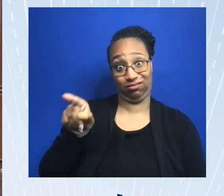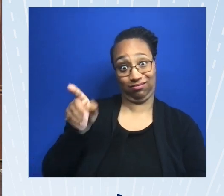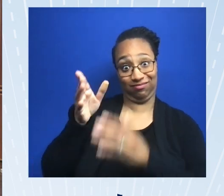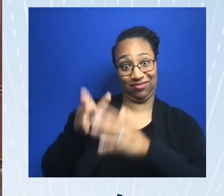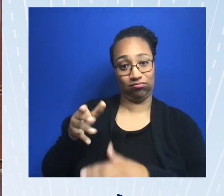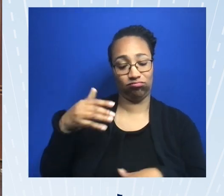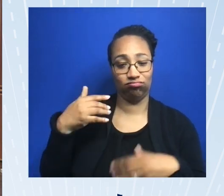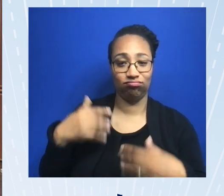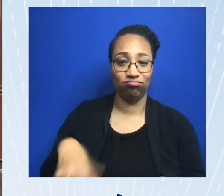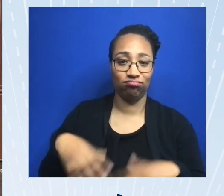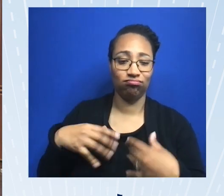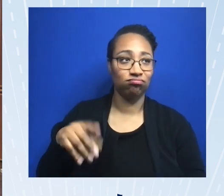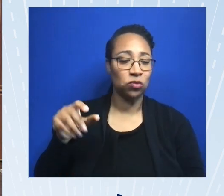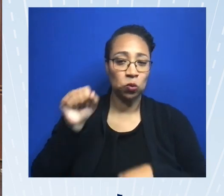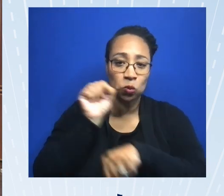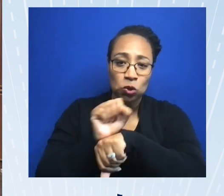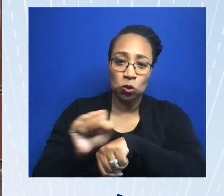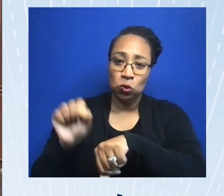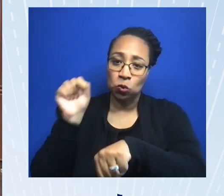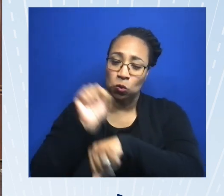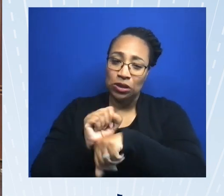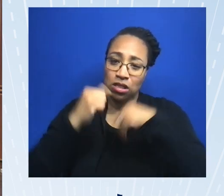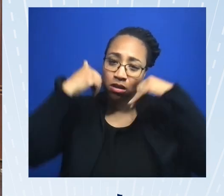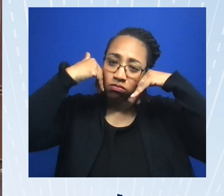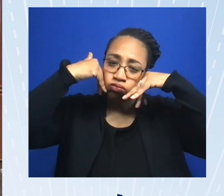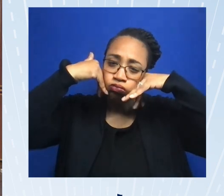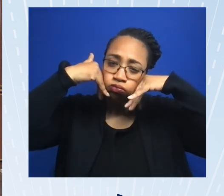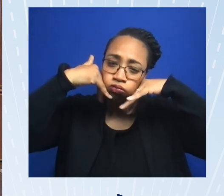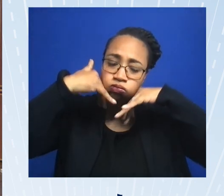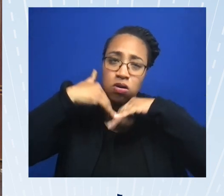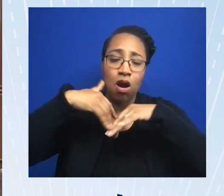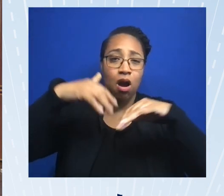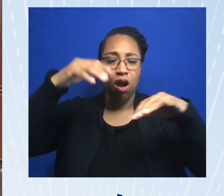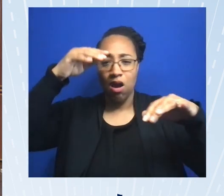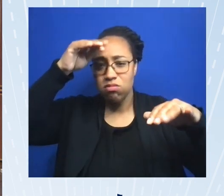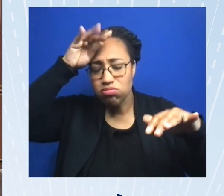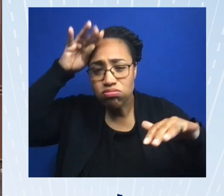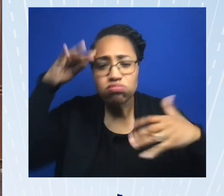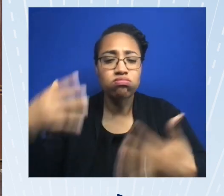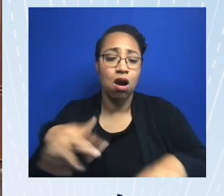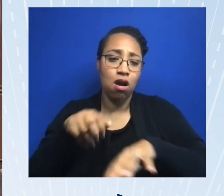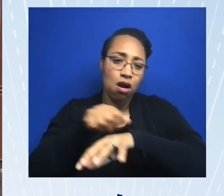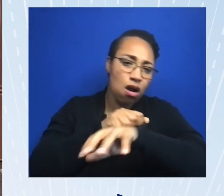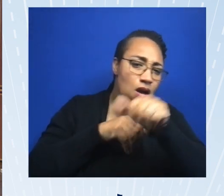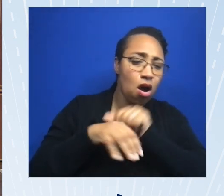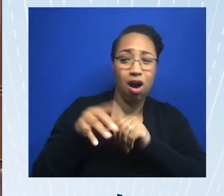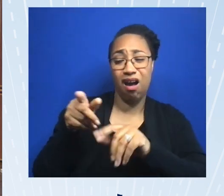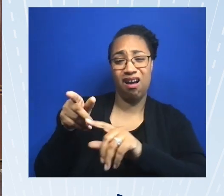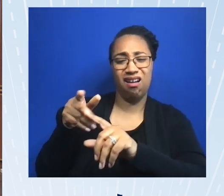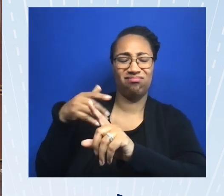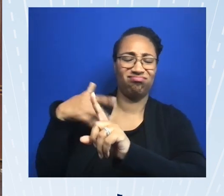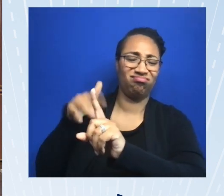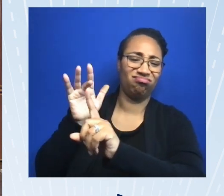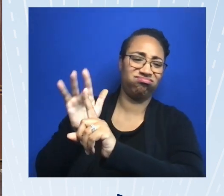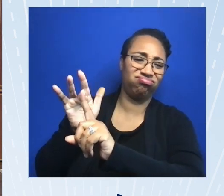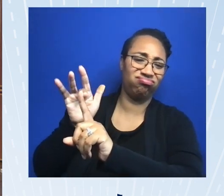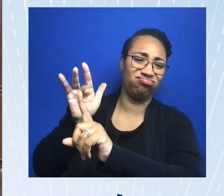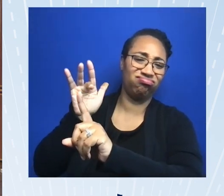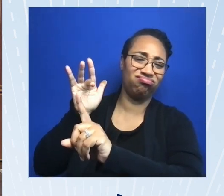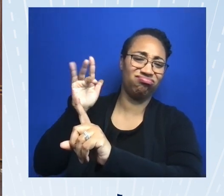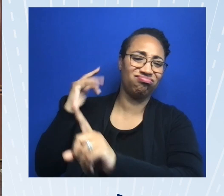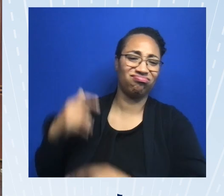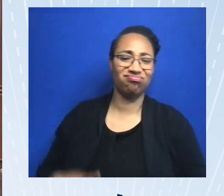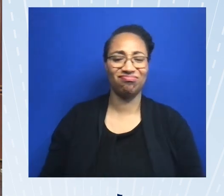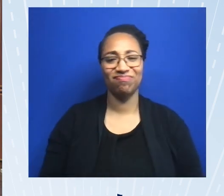brightest among them. And now the real work commences, giving life to the words on these pages.